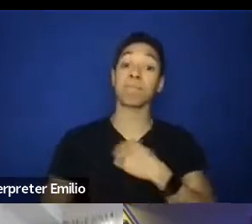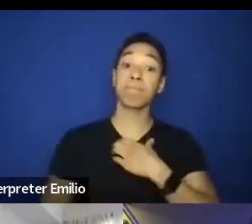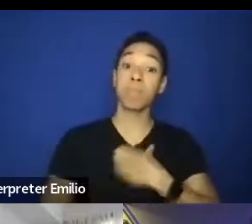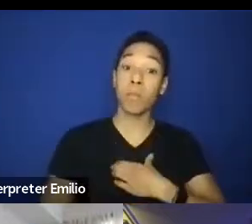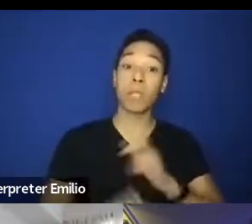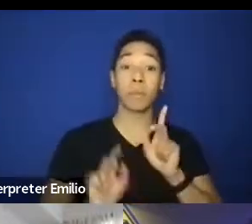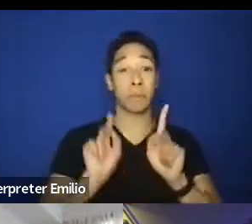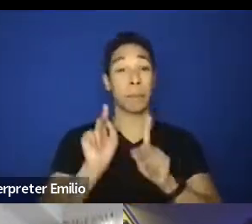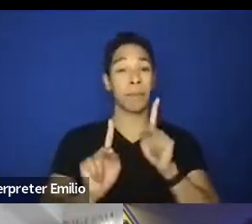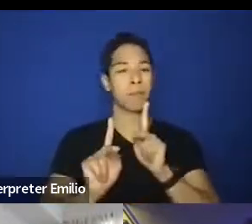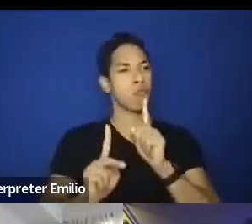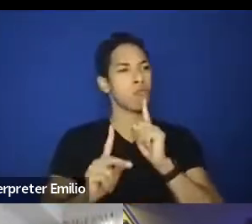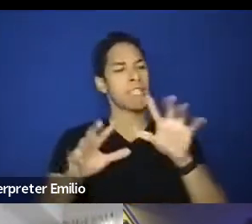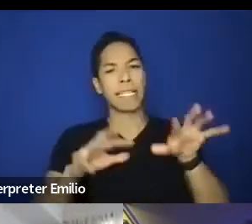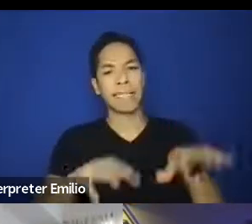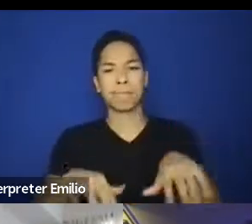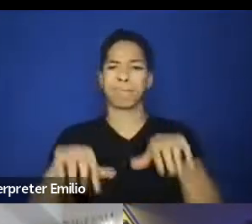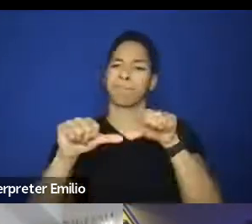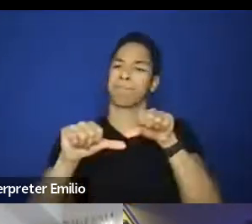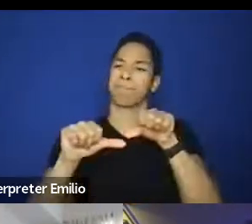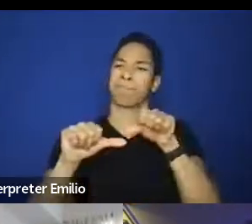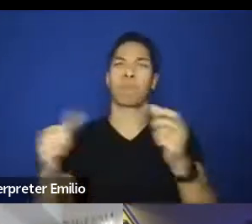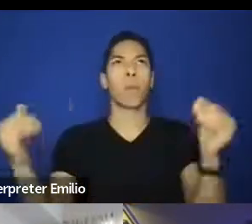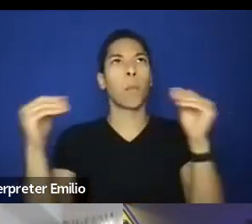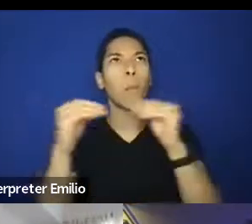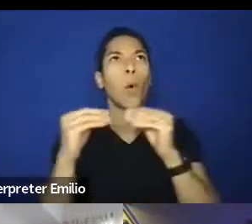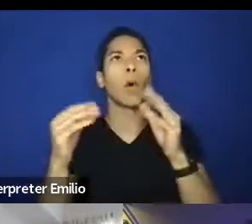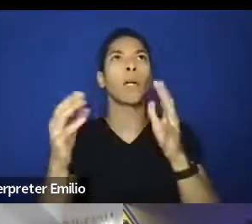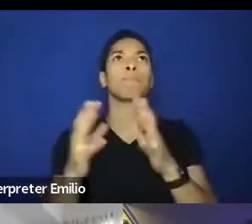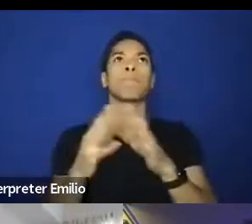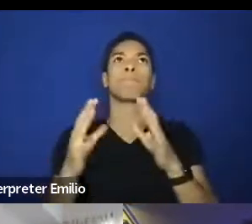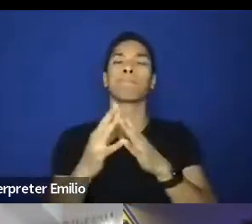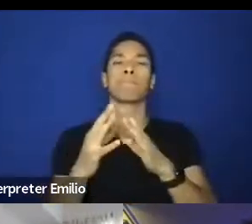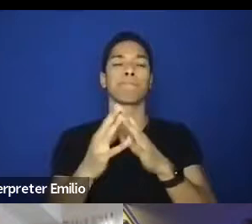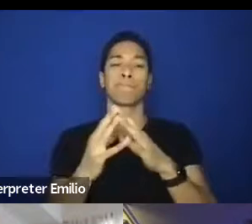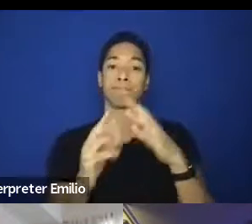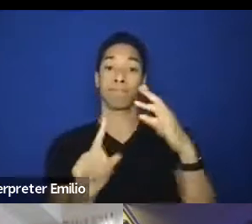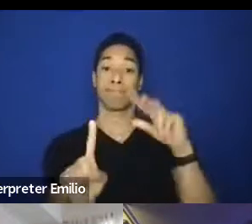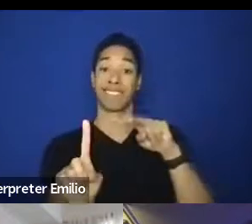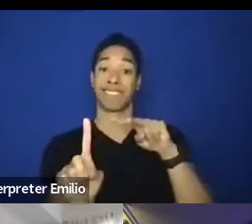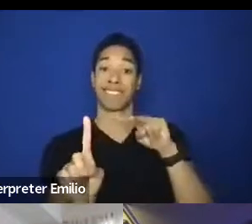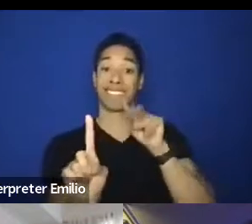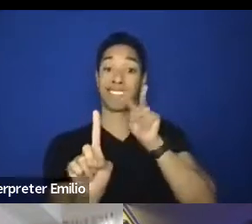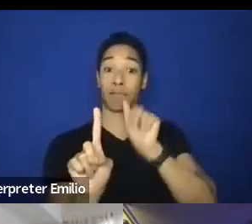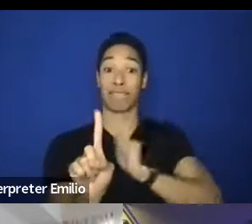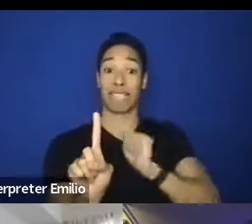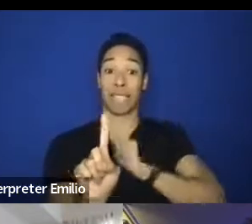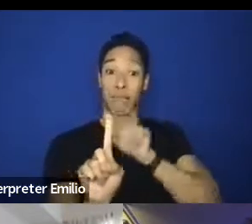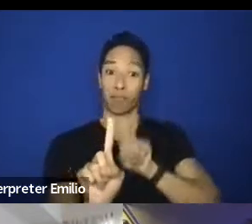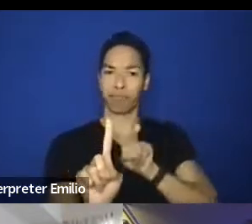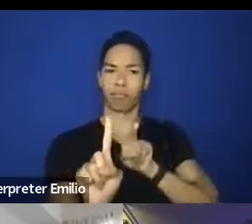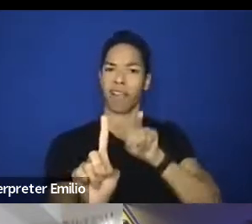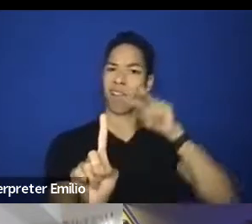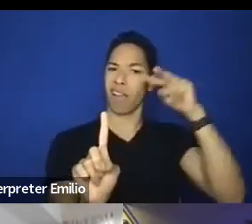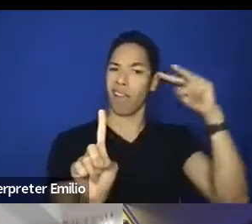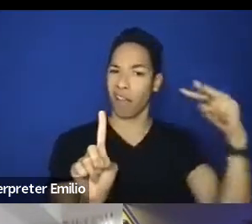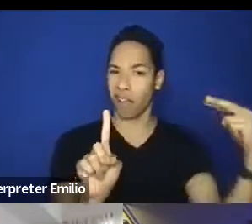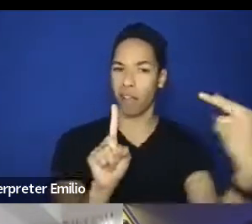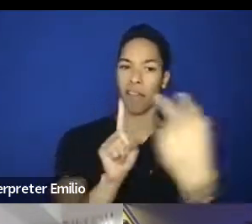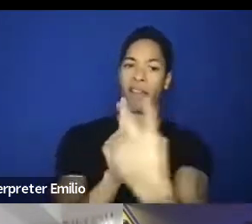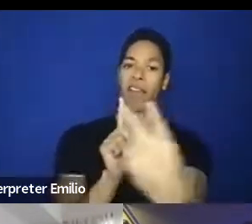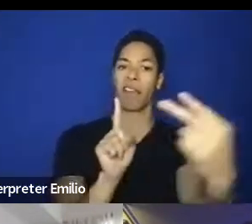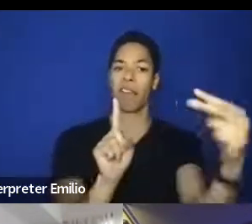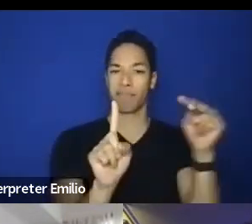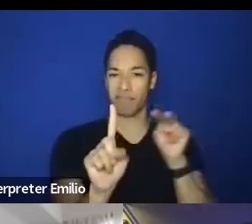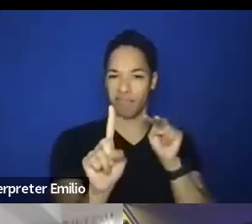really adopt a more outer perspective and consider what needs to